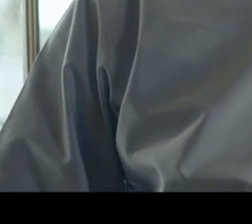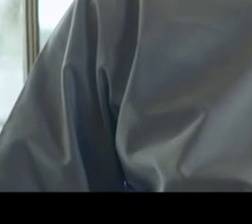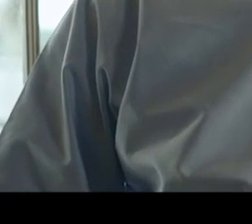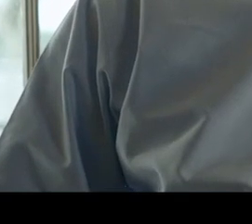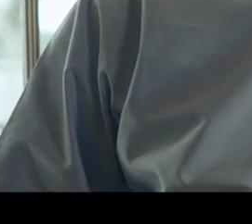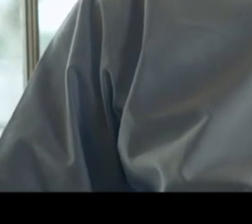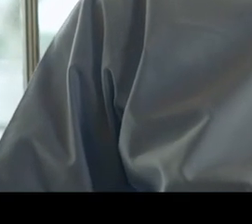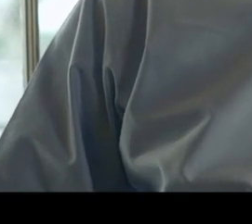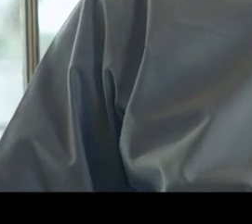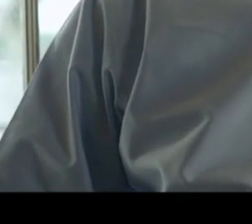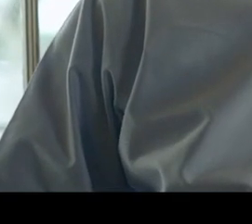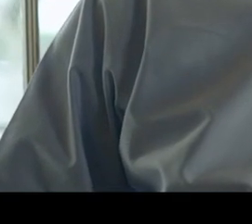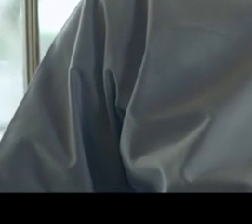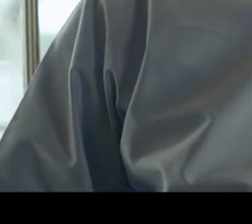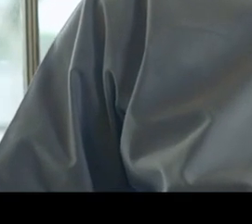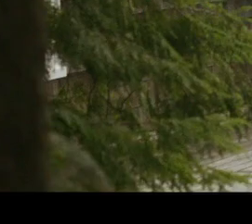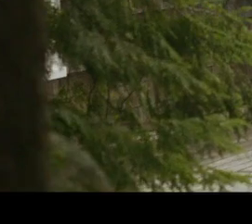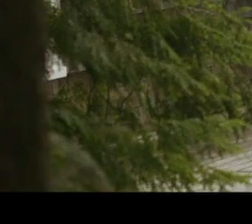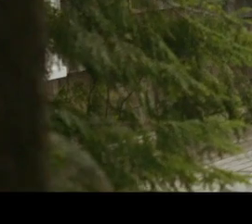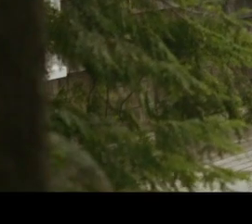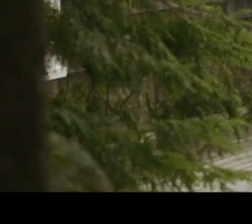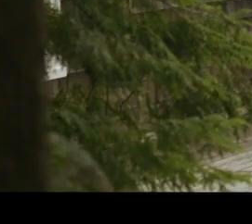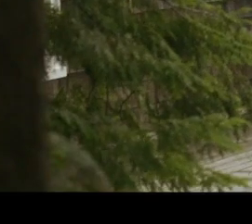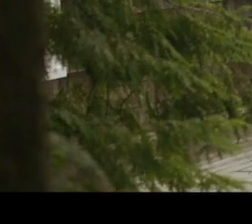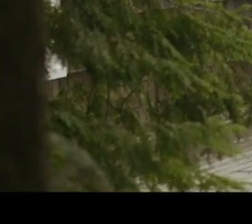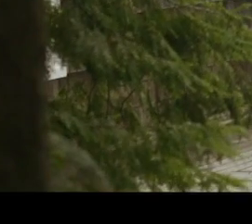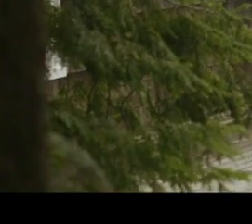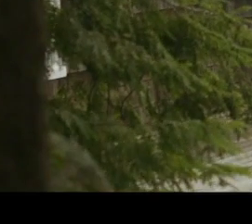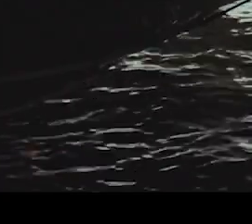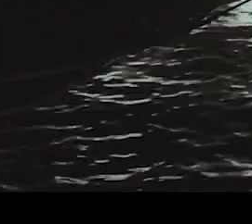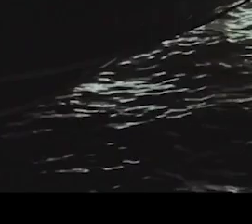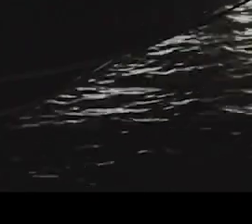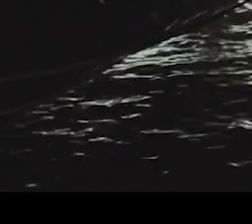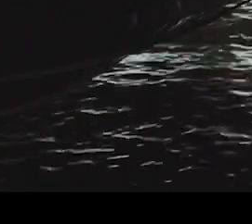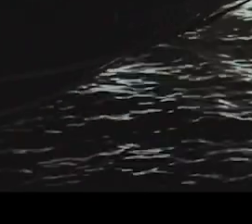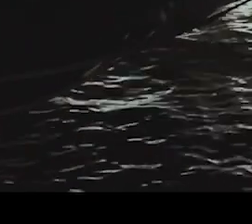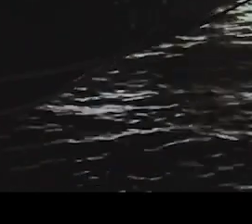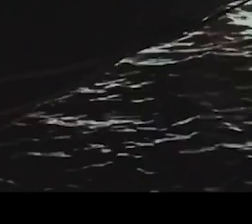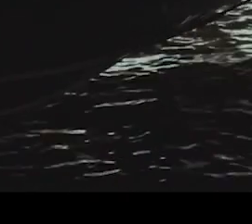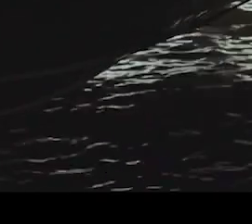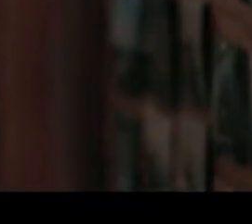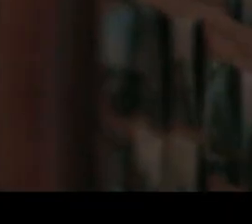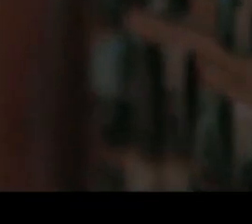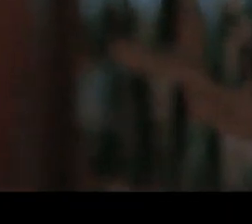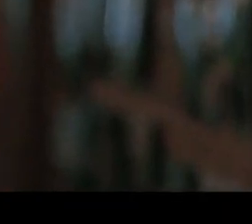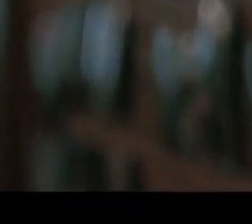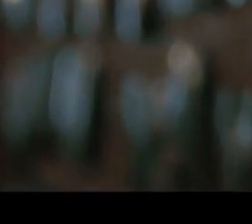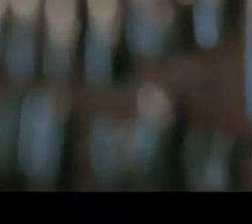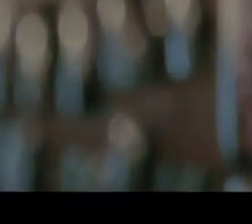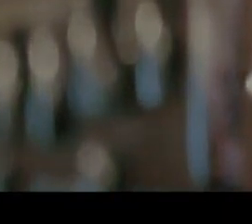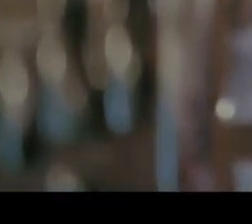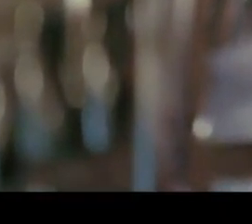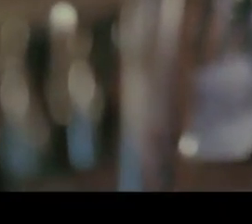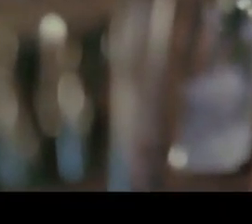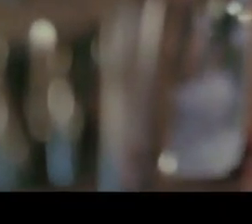old, is that it starts to accelerate really fast. We've had the privilege of working with some families for over five generations. So